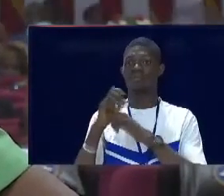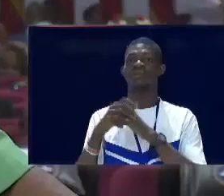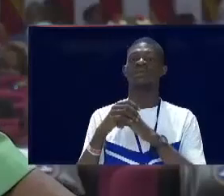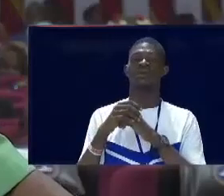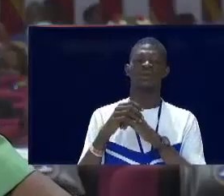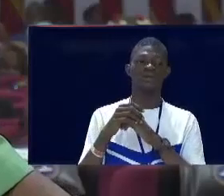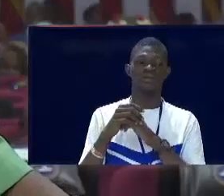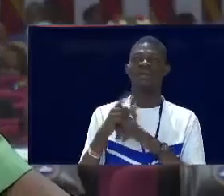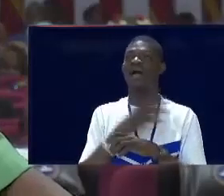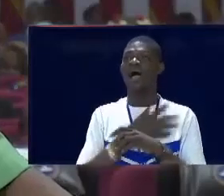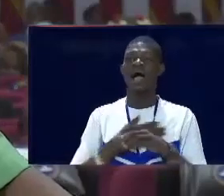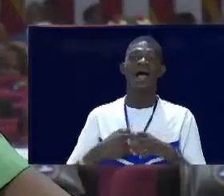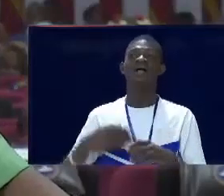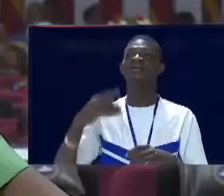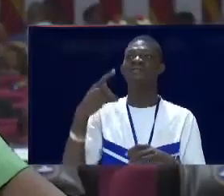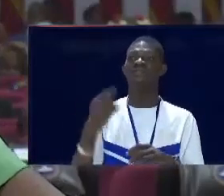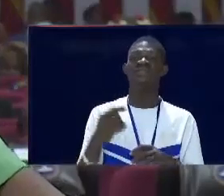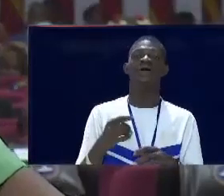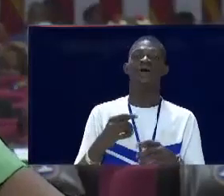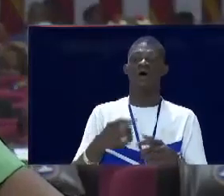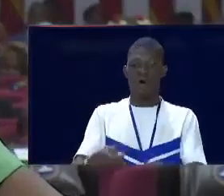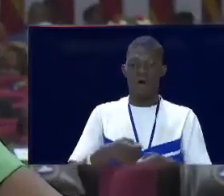The horses of fire.